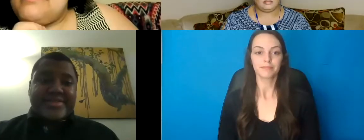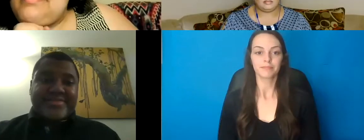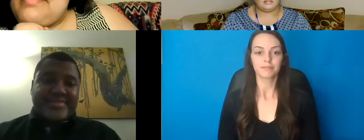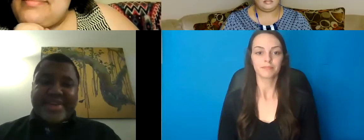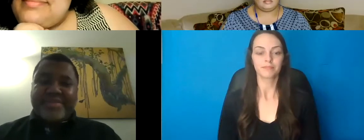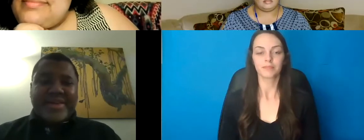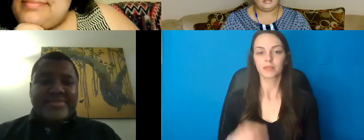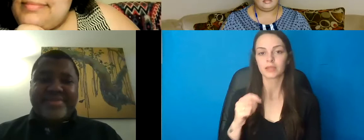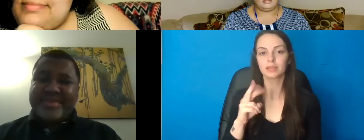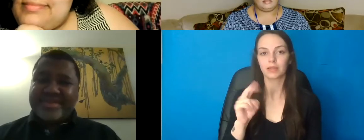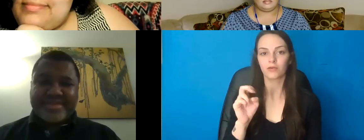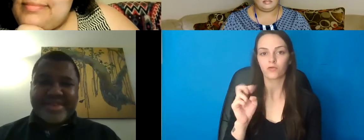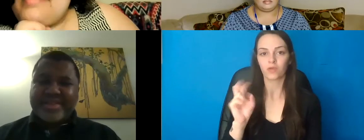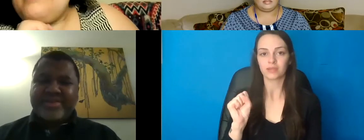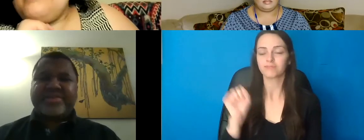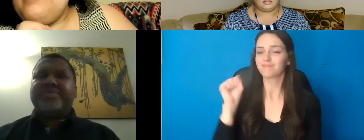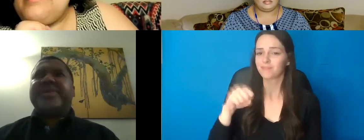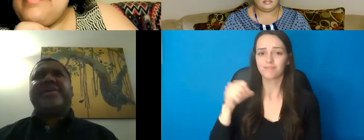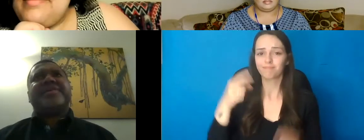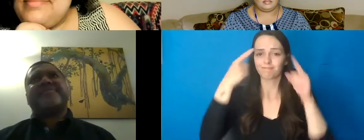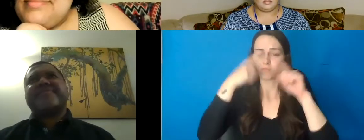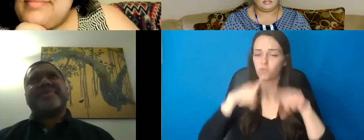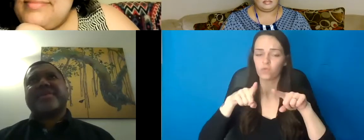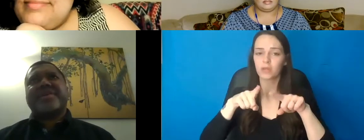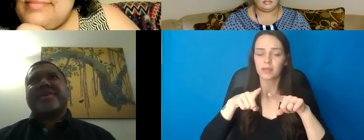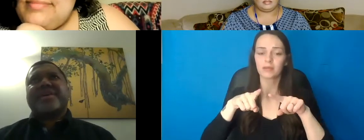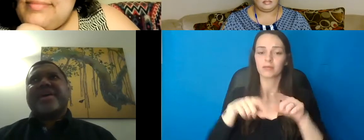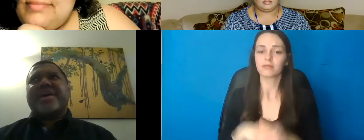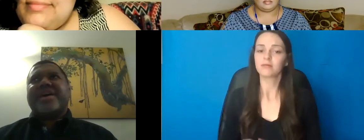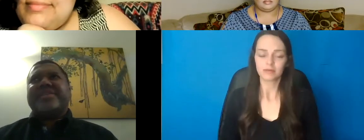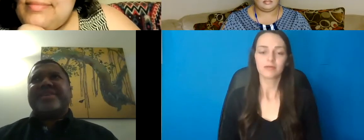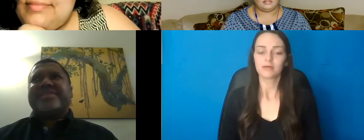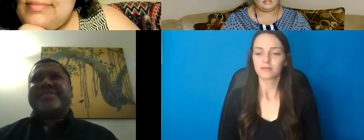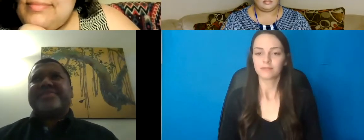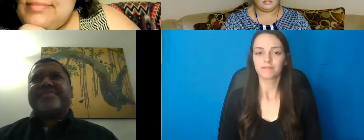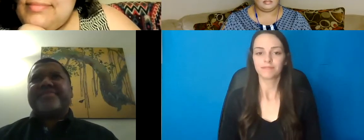Yes, amen. There's so many,